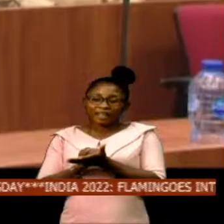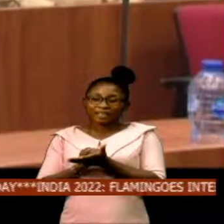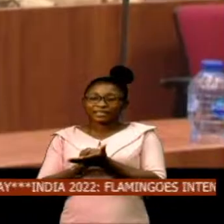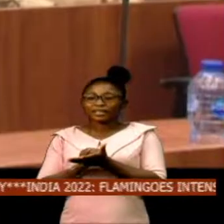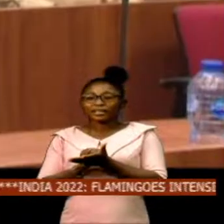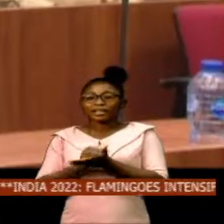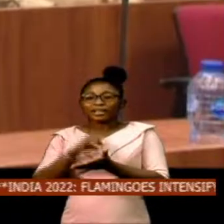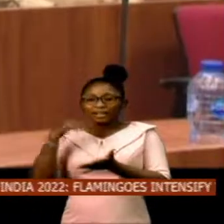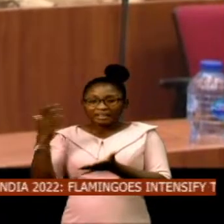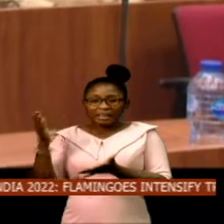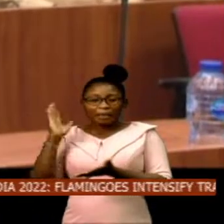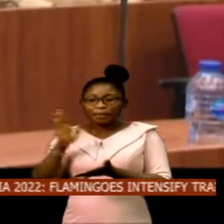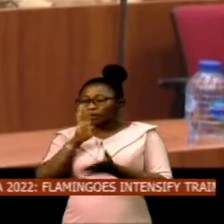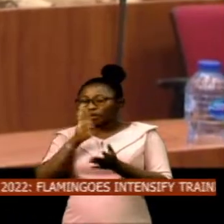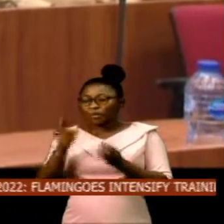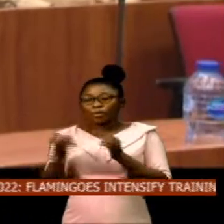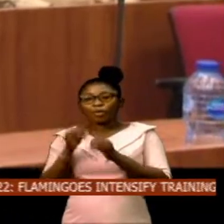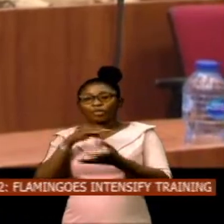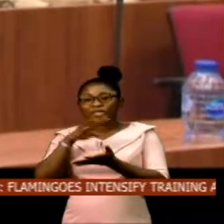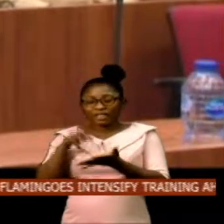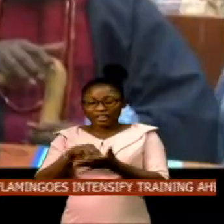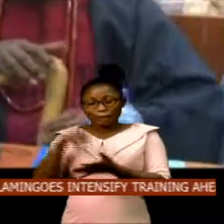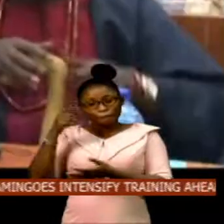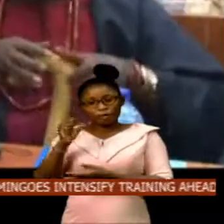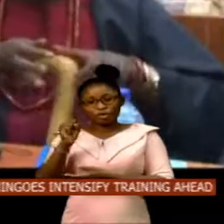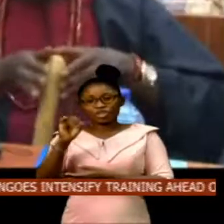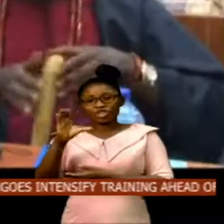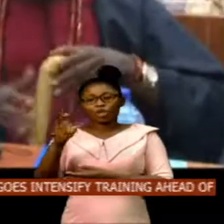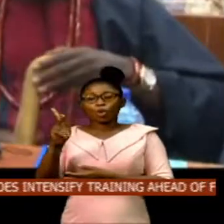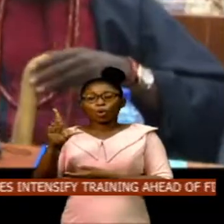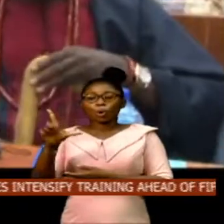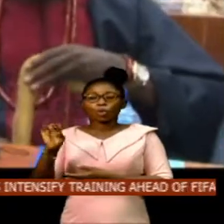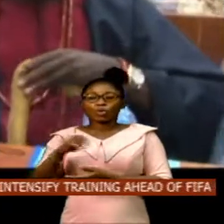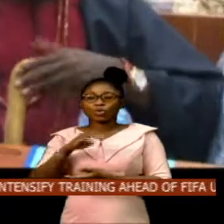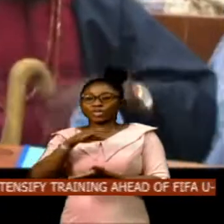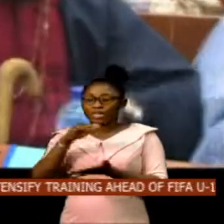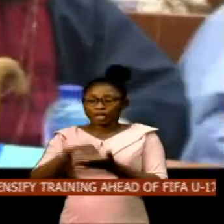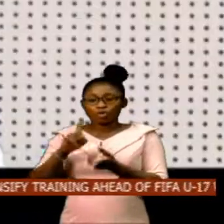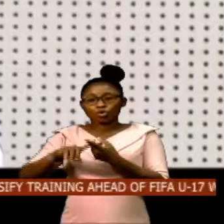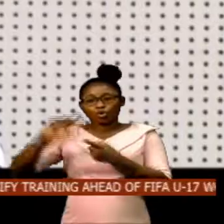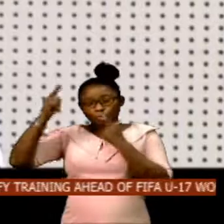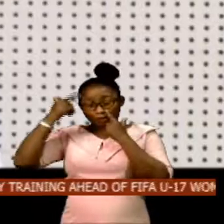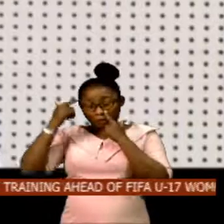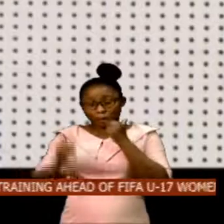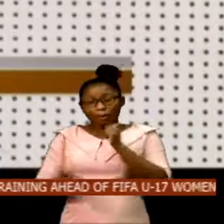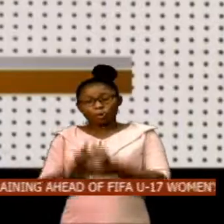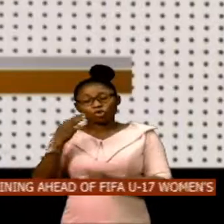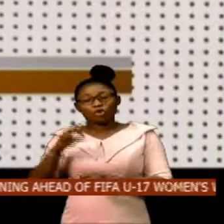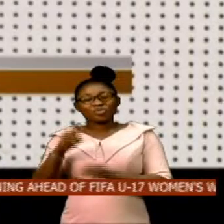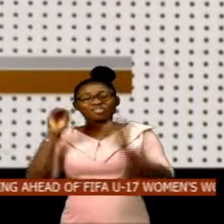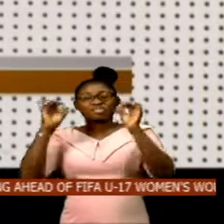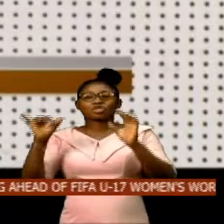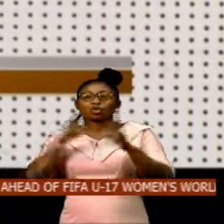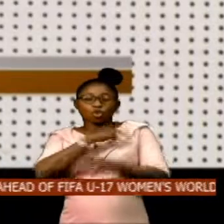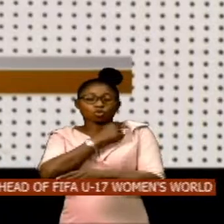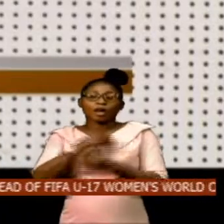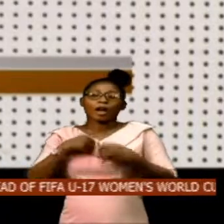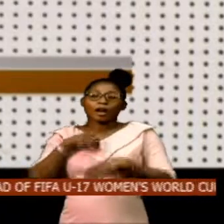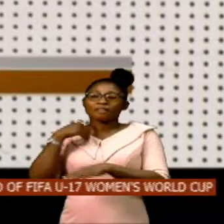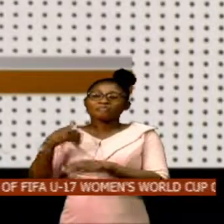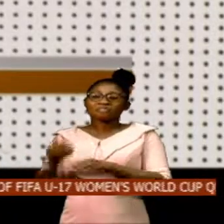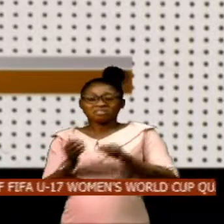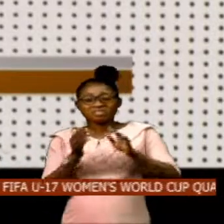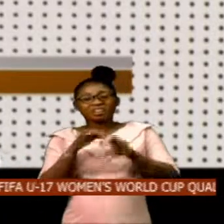that a new research center for sickle cell will come with additional burden to government. Most of the teaching hospitals have already